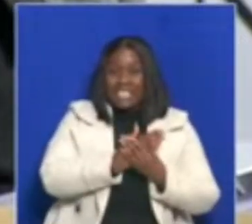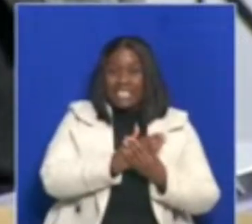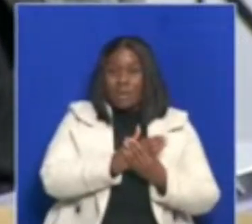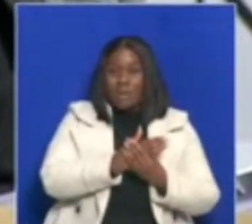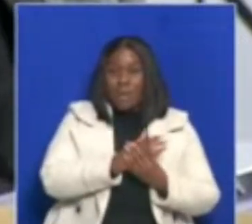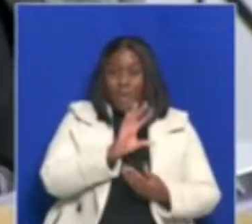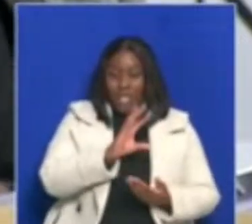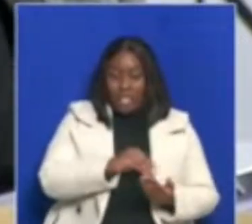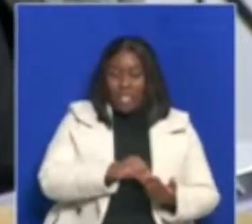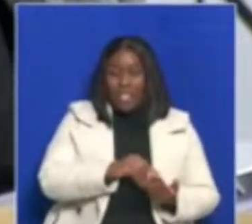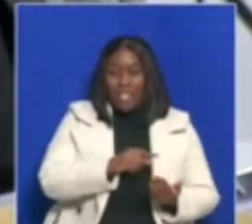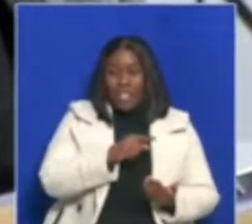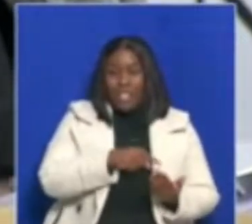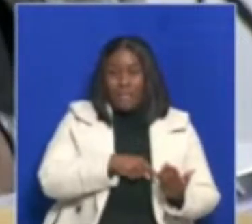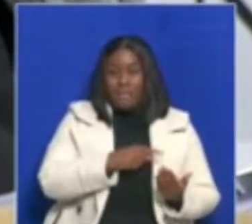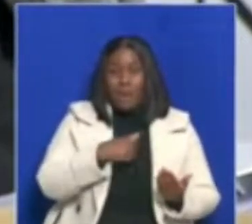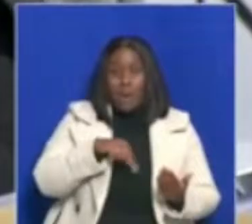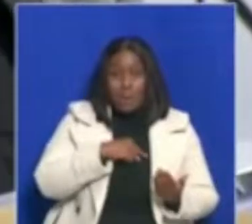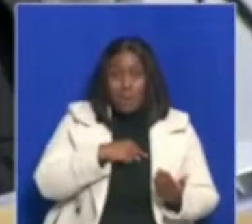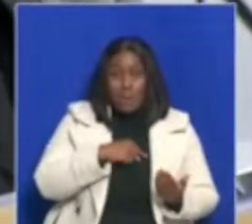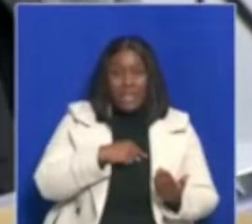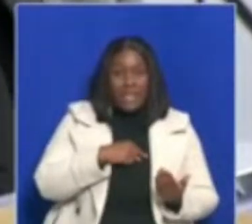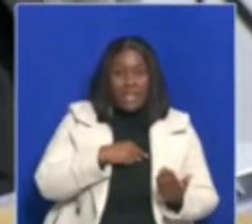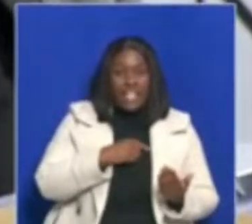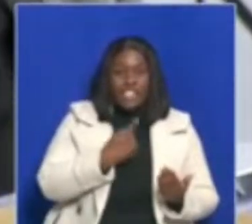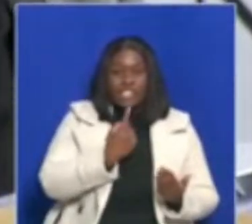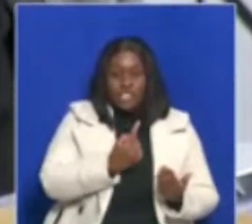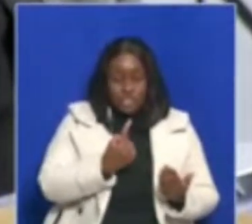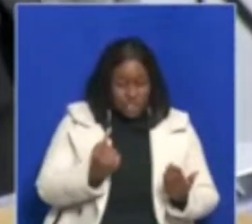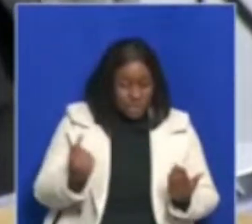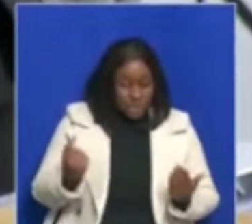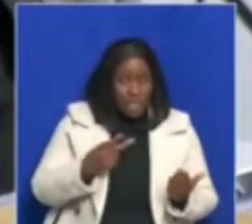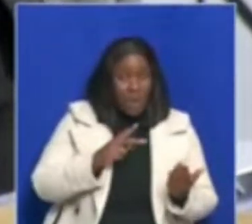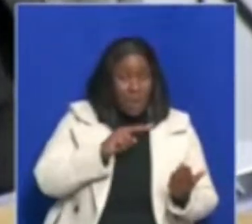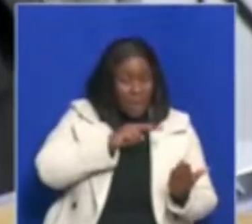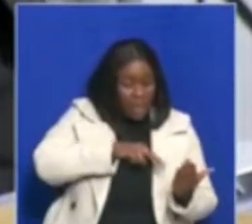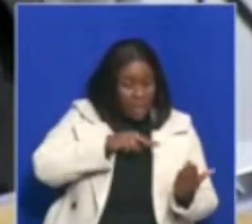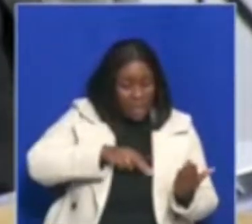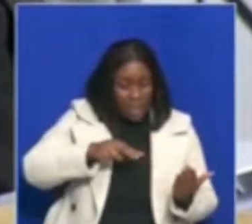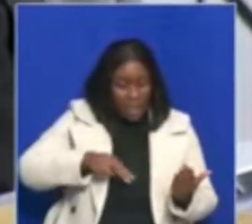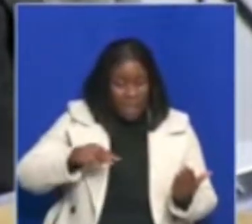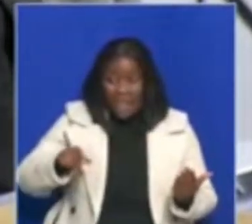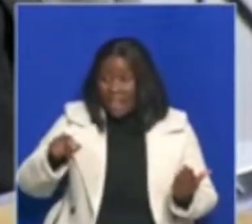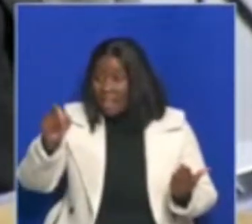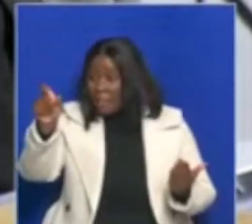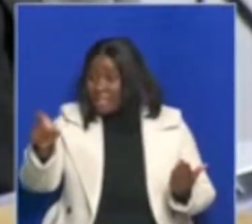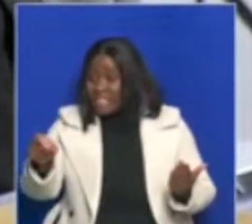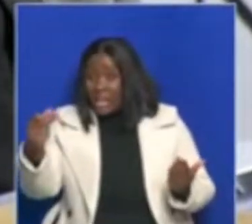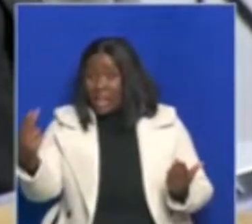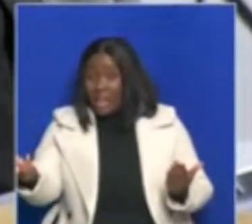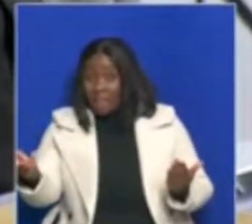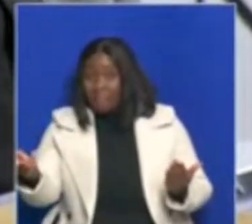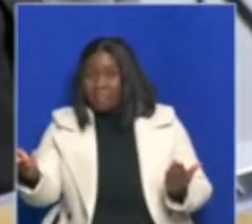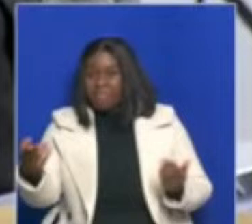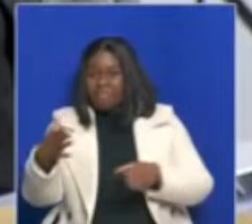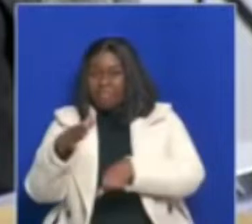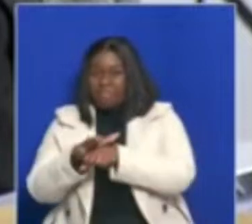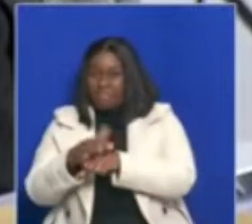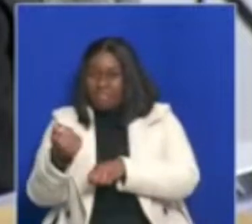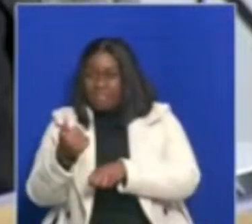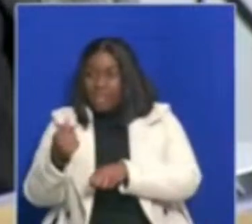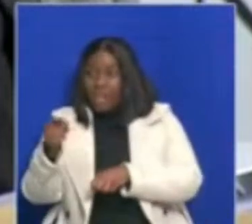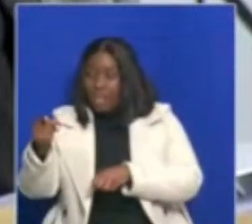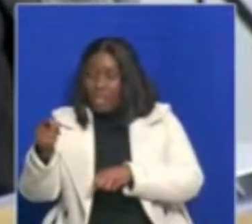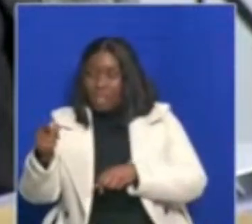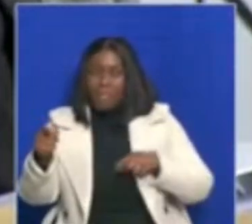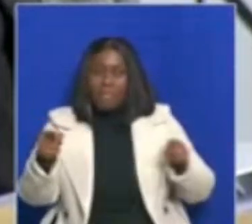we peruse cannot link the deceased to the initial cases